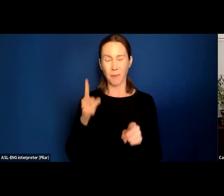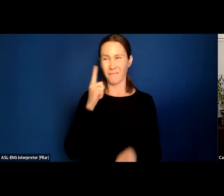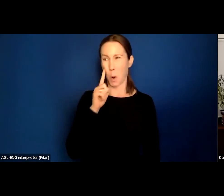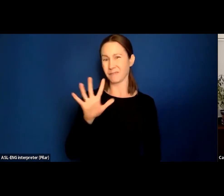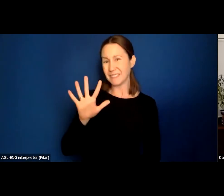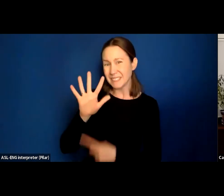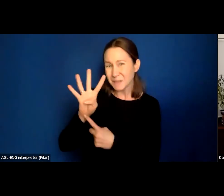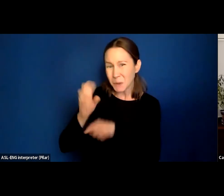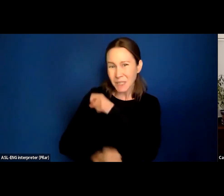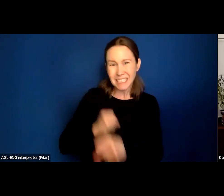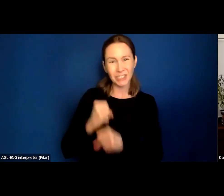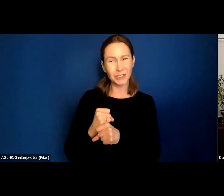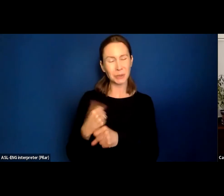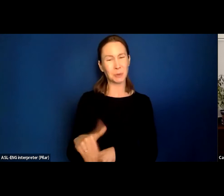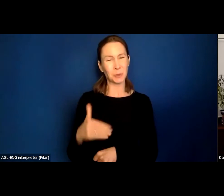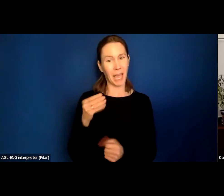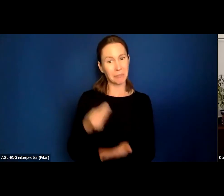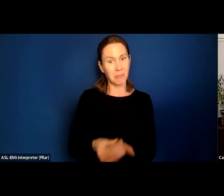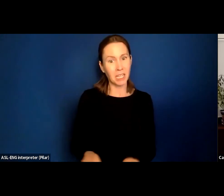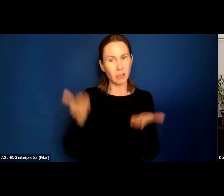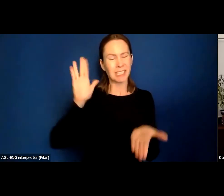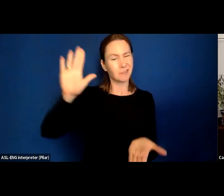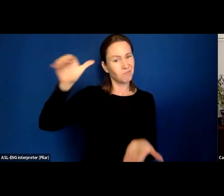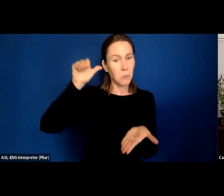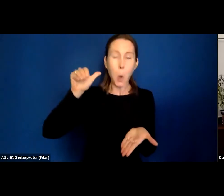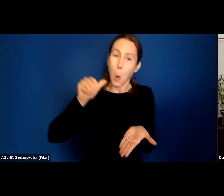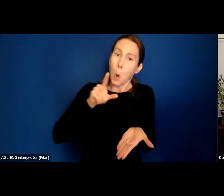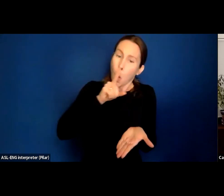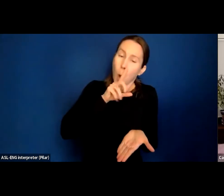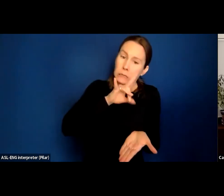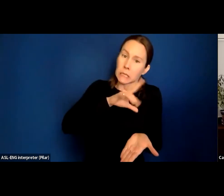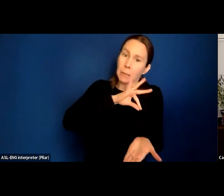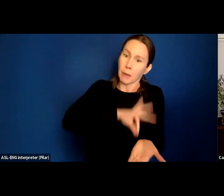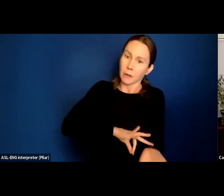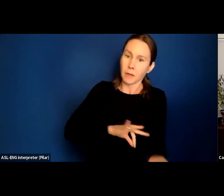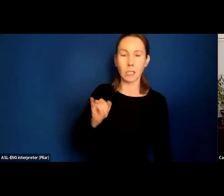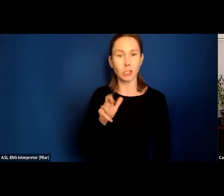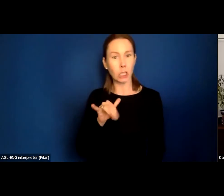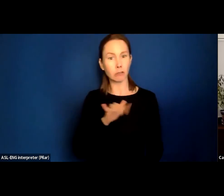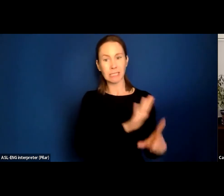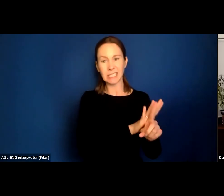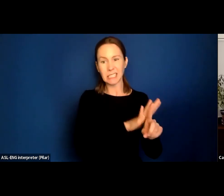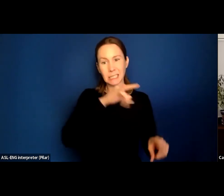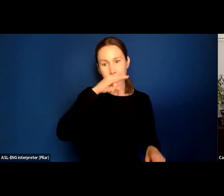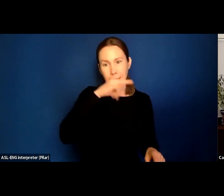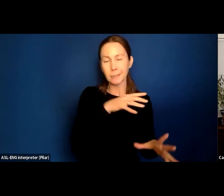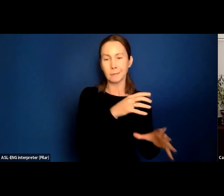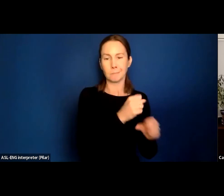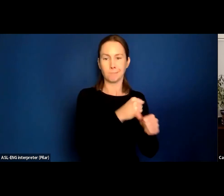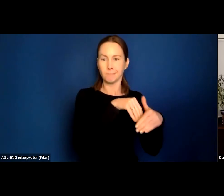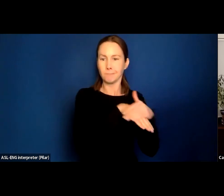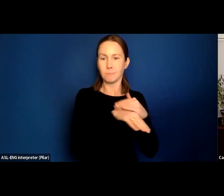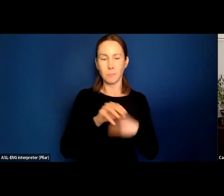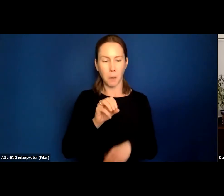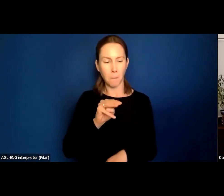and raised a hefty sum that on some levels did some good. Jerry's kids got badly needed mobility and